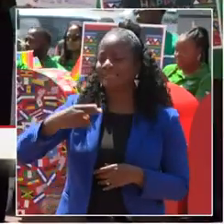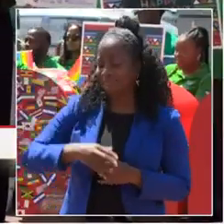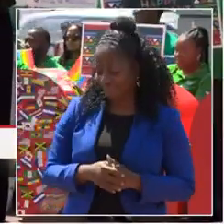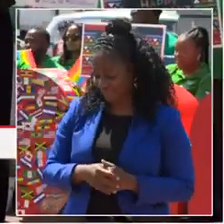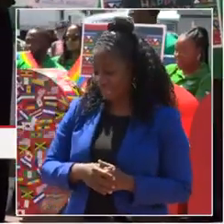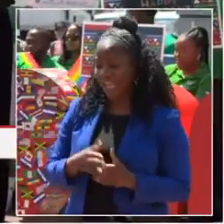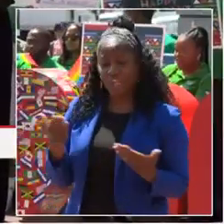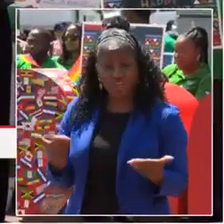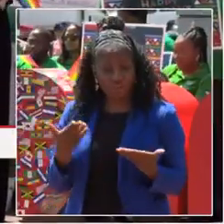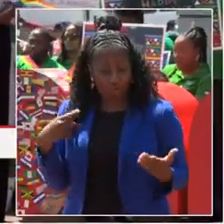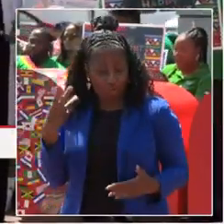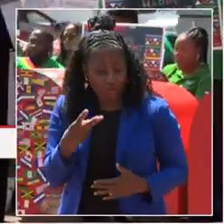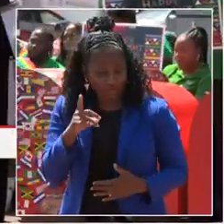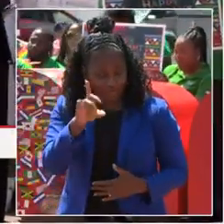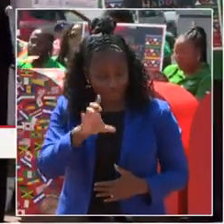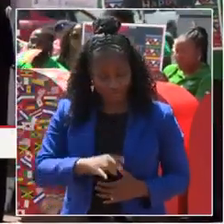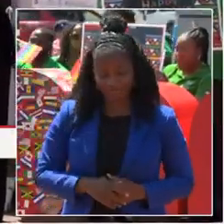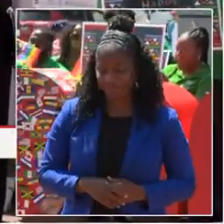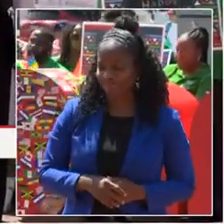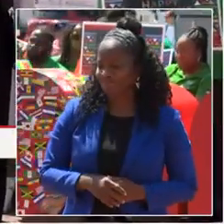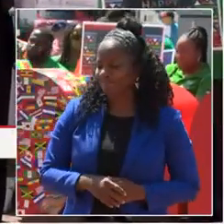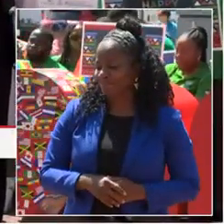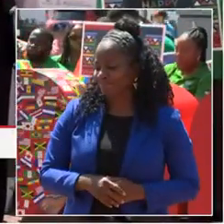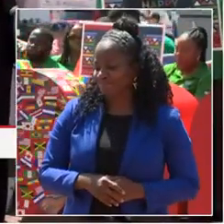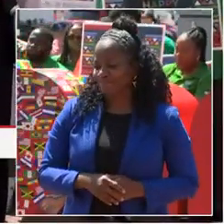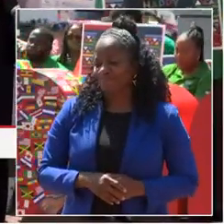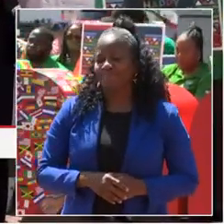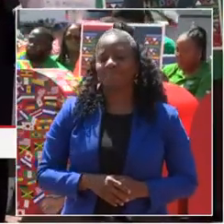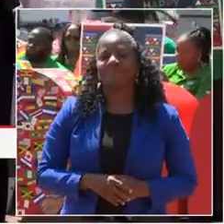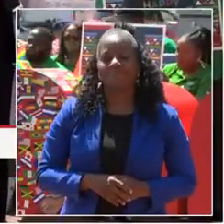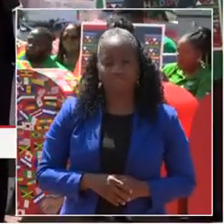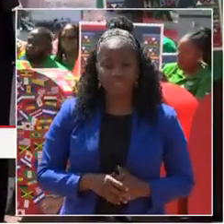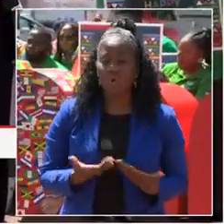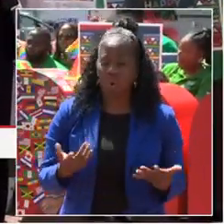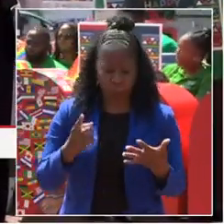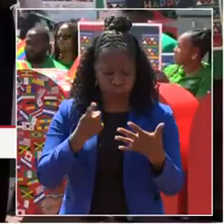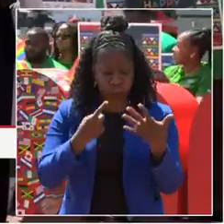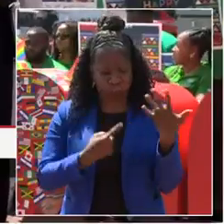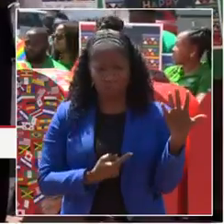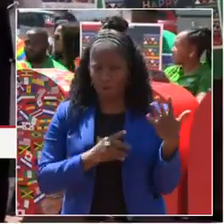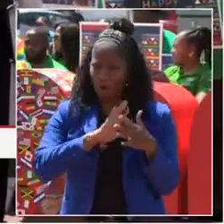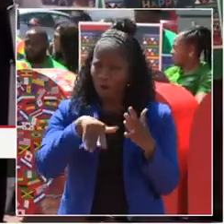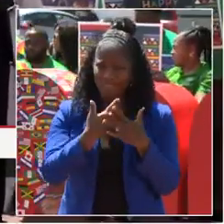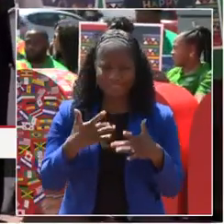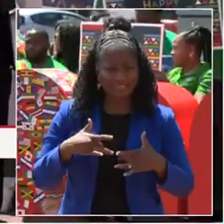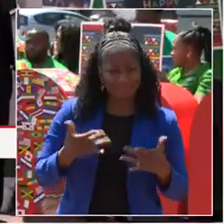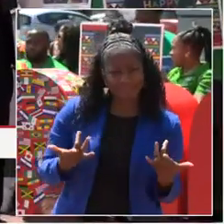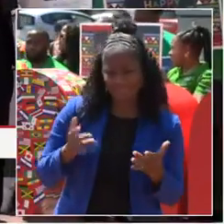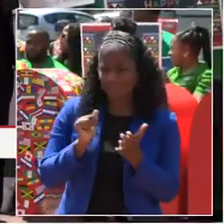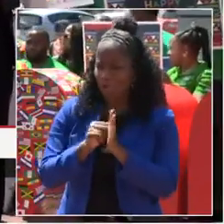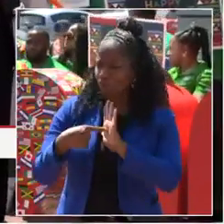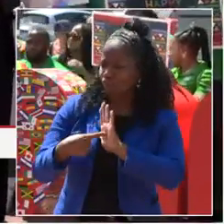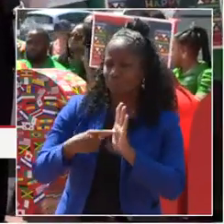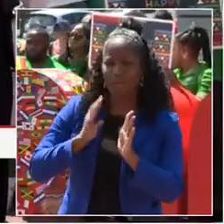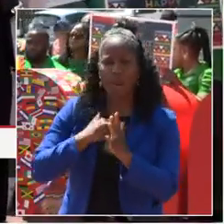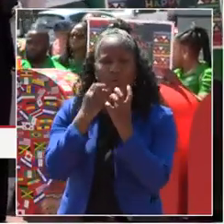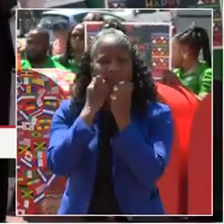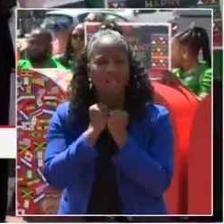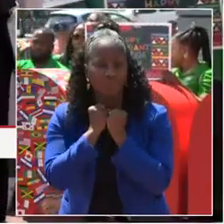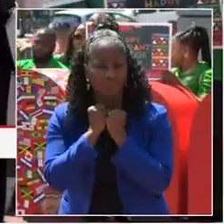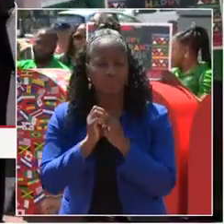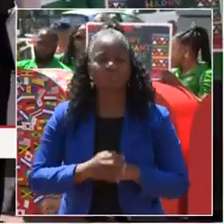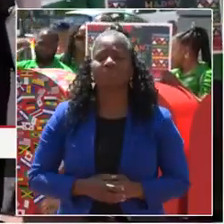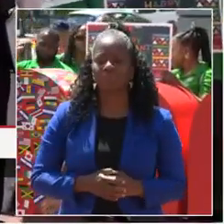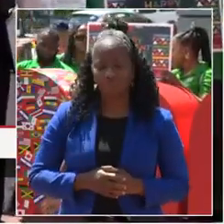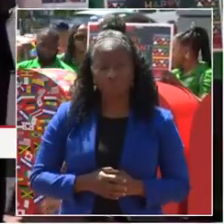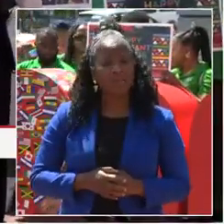weekend right here in Washington, D.C. So these are the types of events that represent our values, and it is a